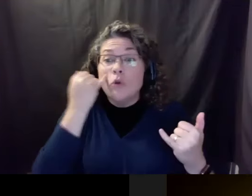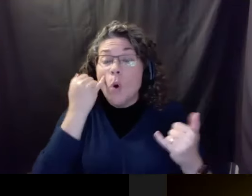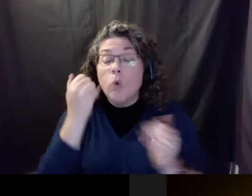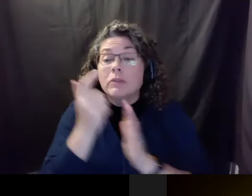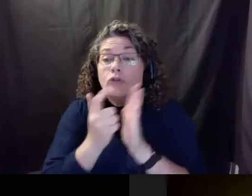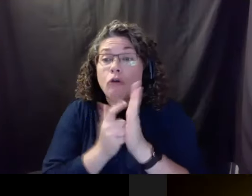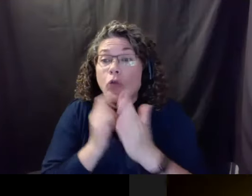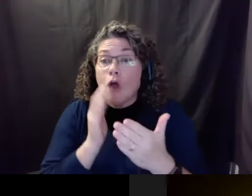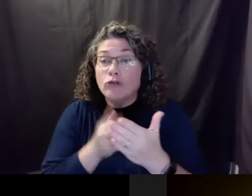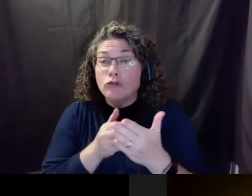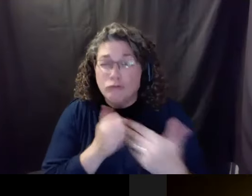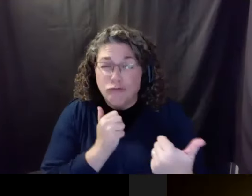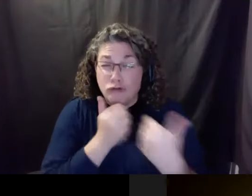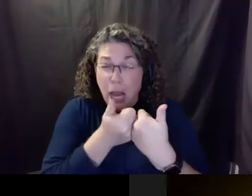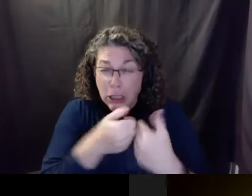issues.